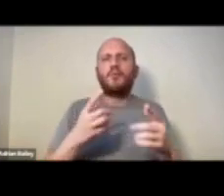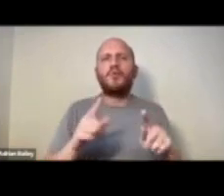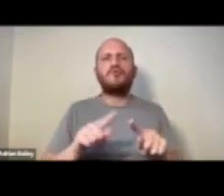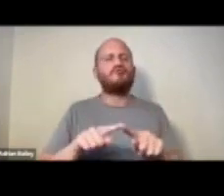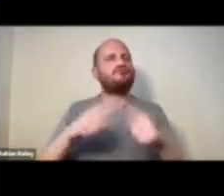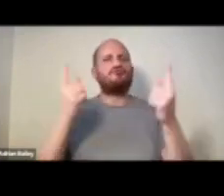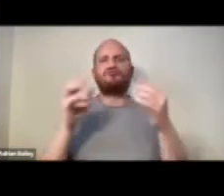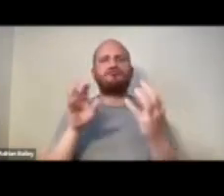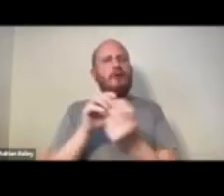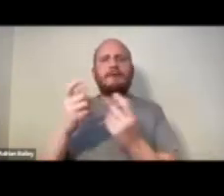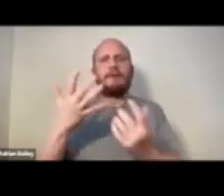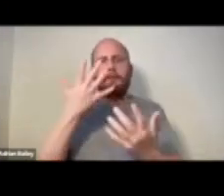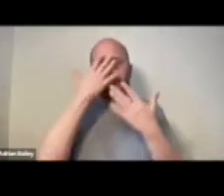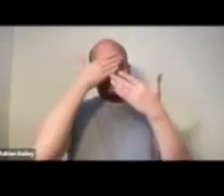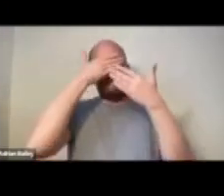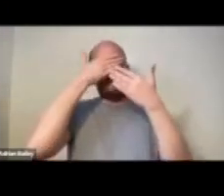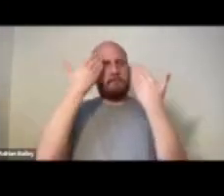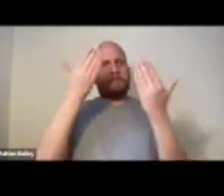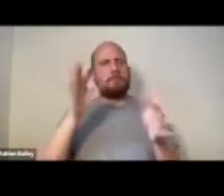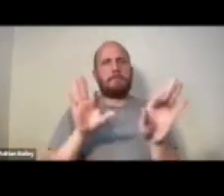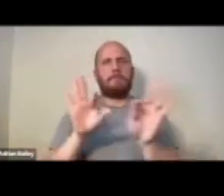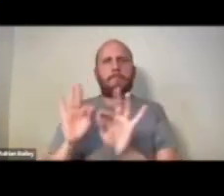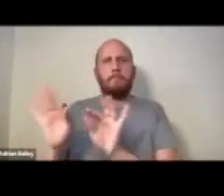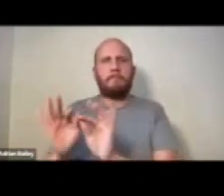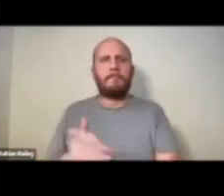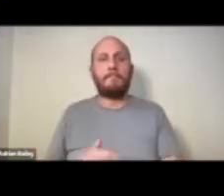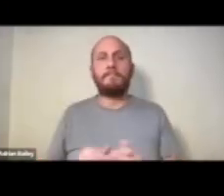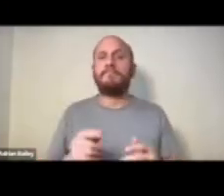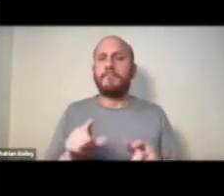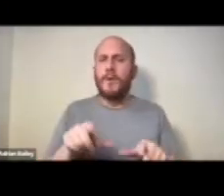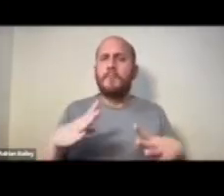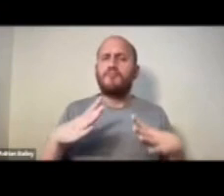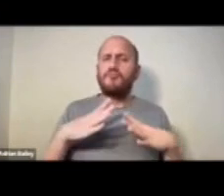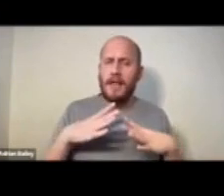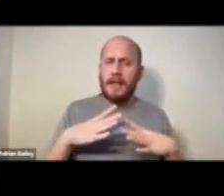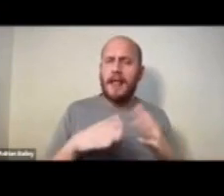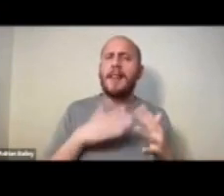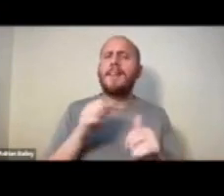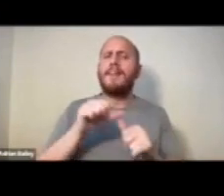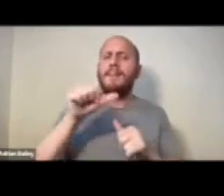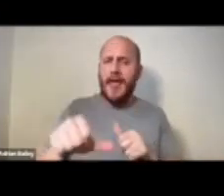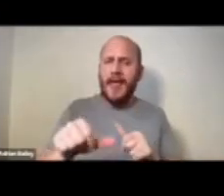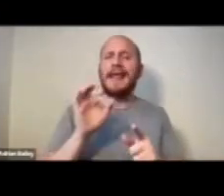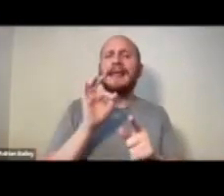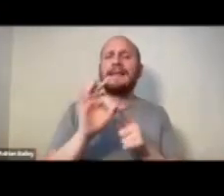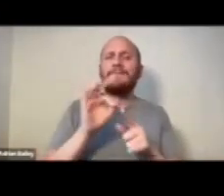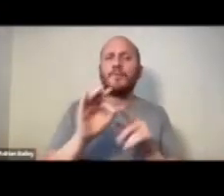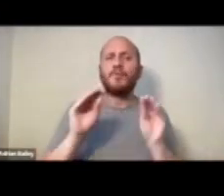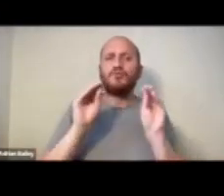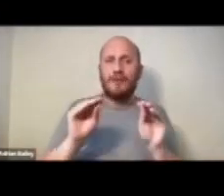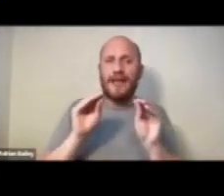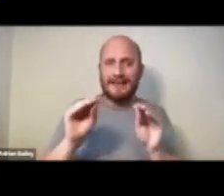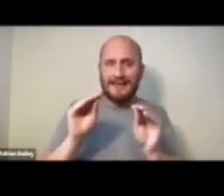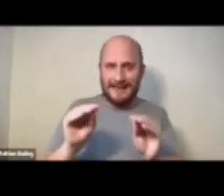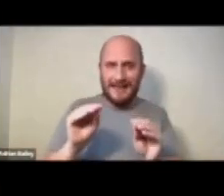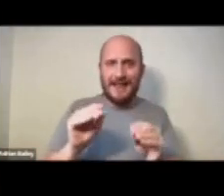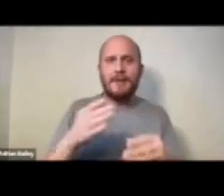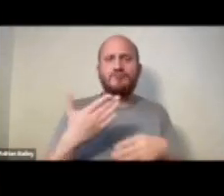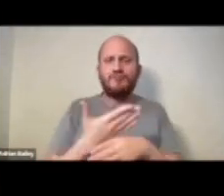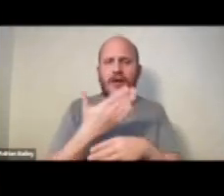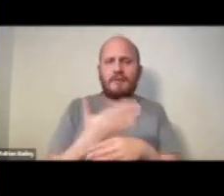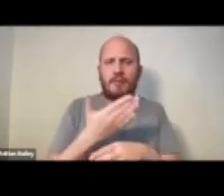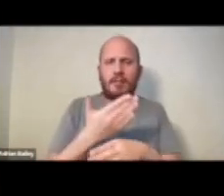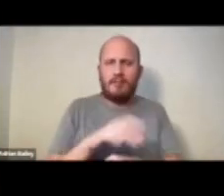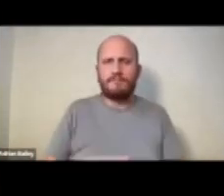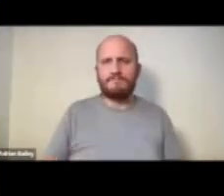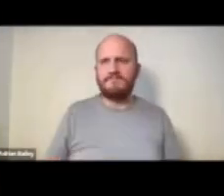And then we'll go to our break now and we'll cover the interviewer training side and the practicalities of it afterwards.